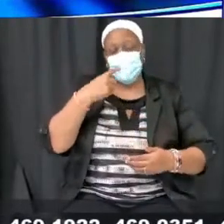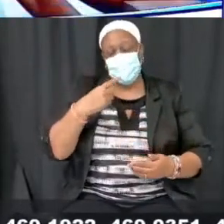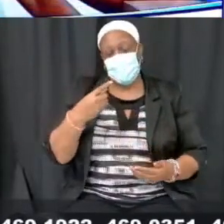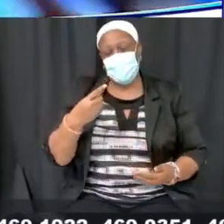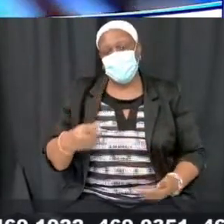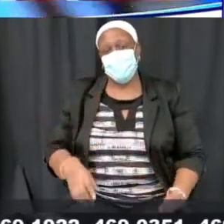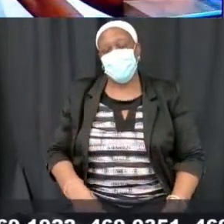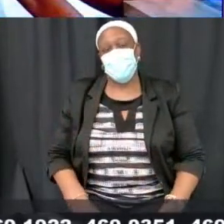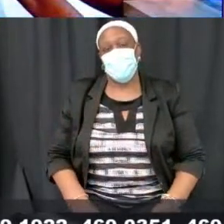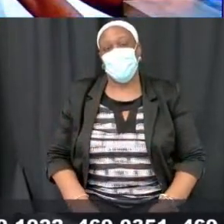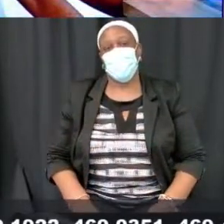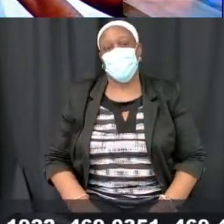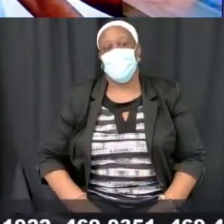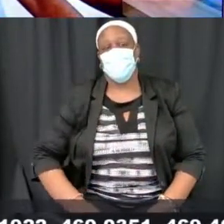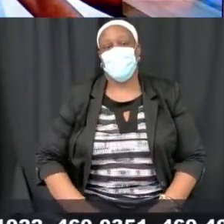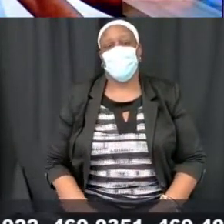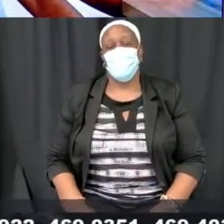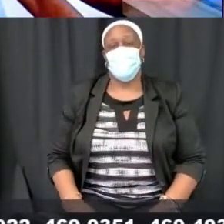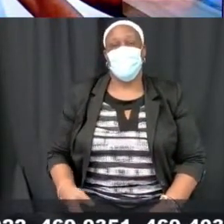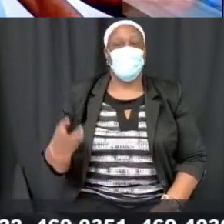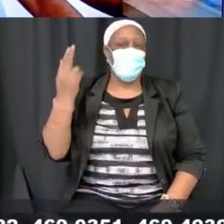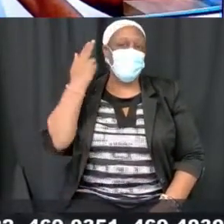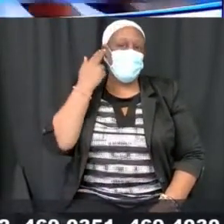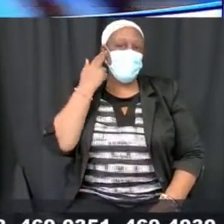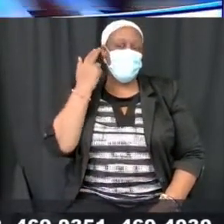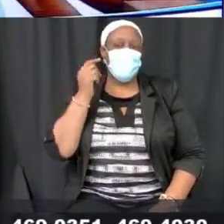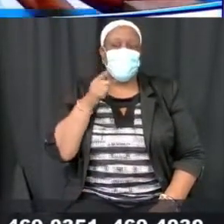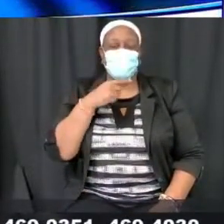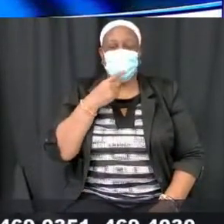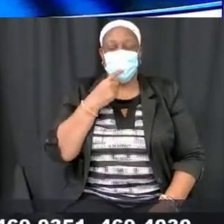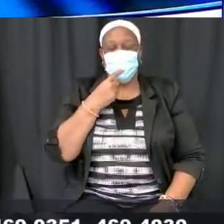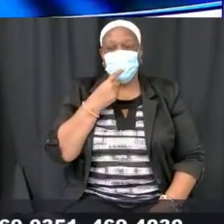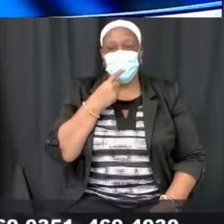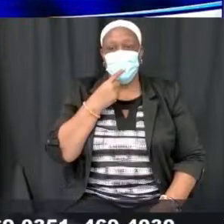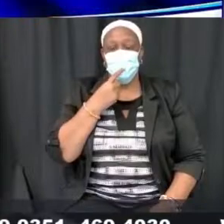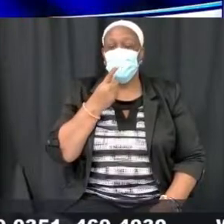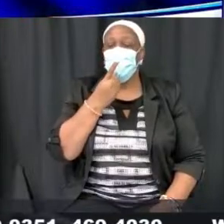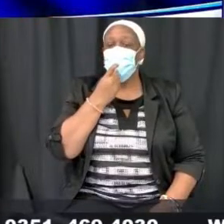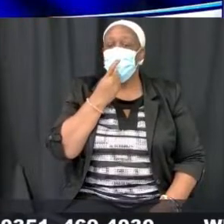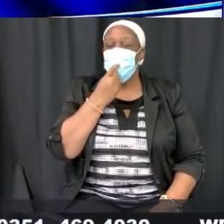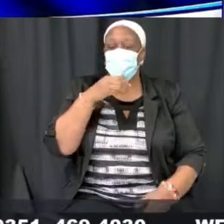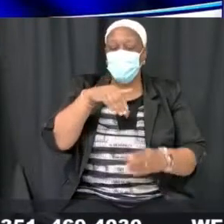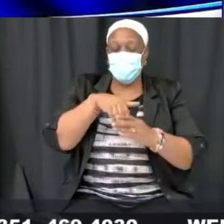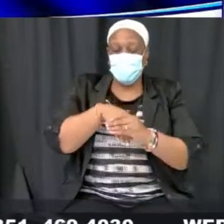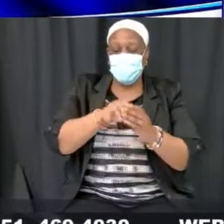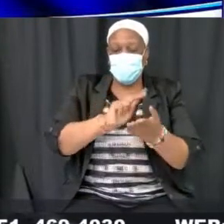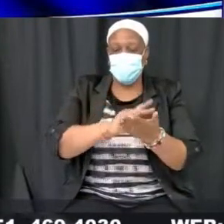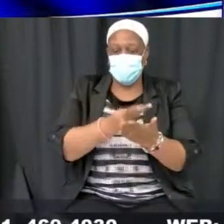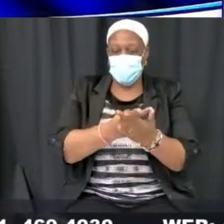Firstly, we would have always heard them say, "Who in the kitchen feel the heat?"